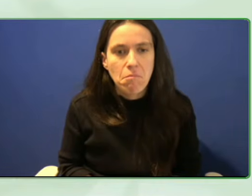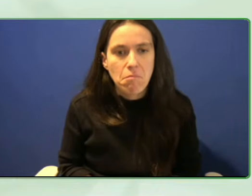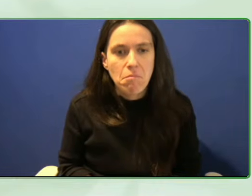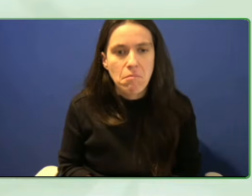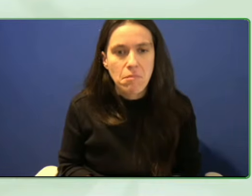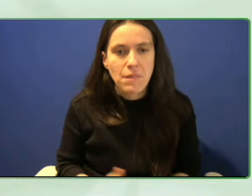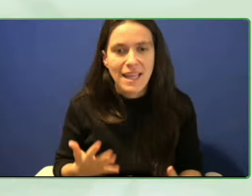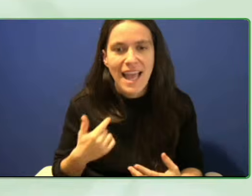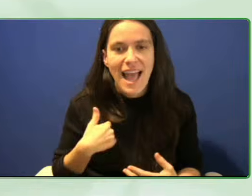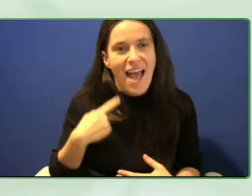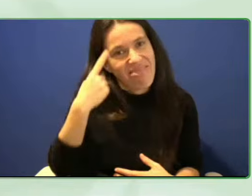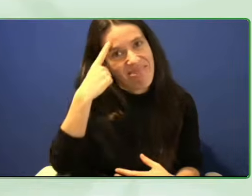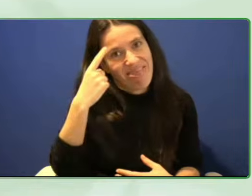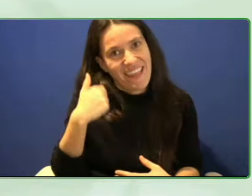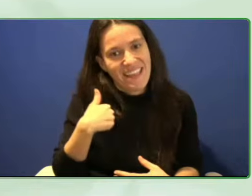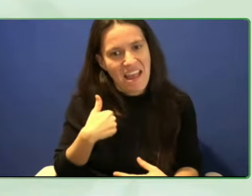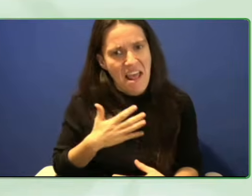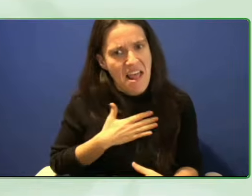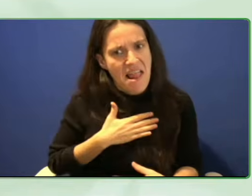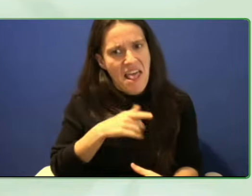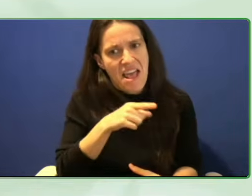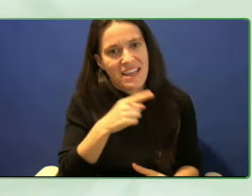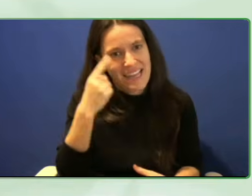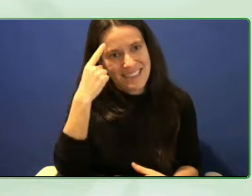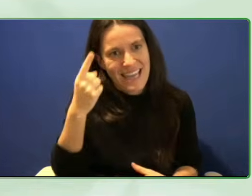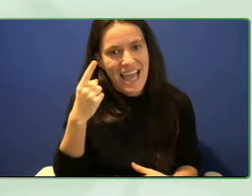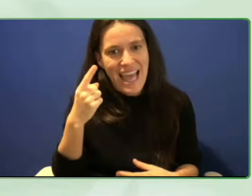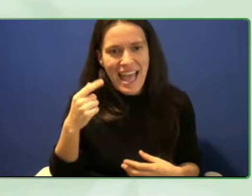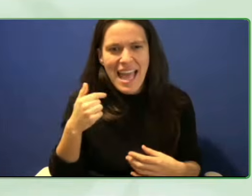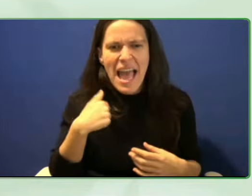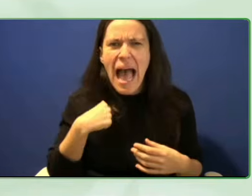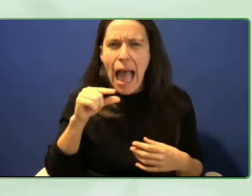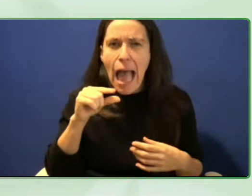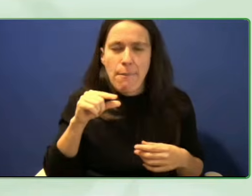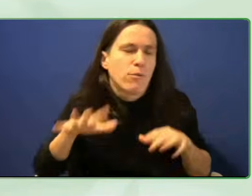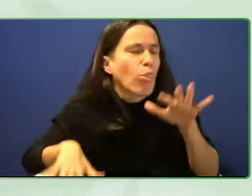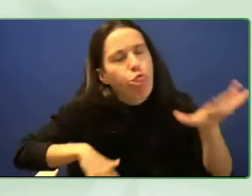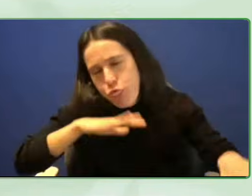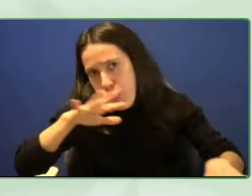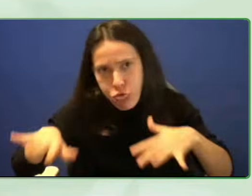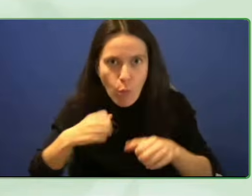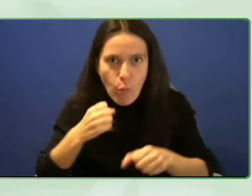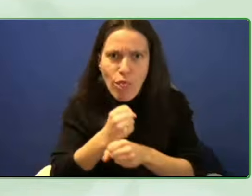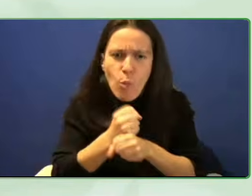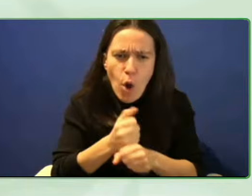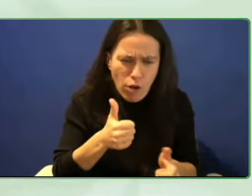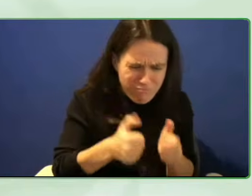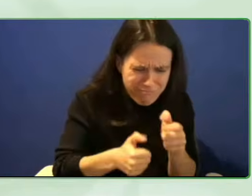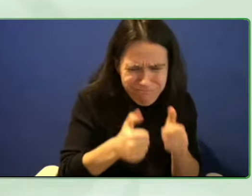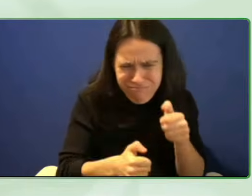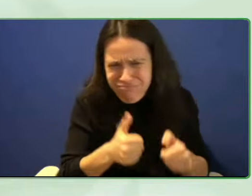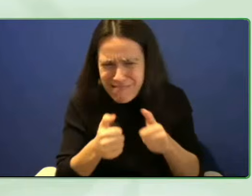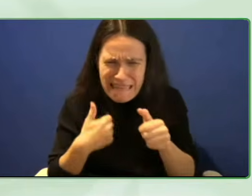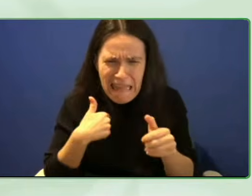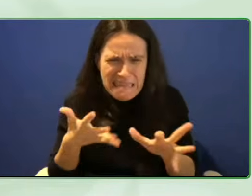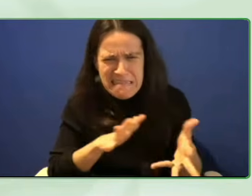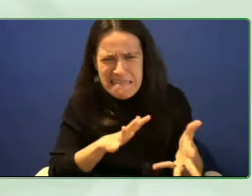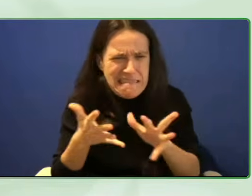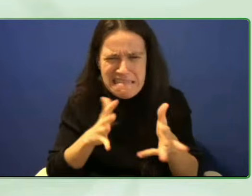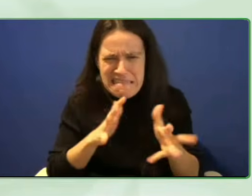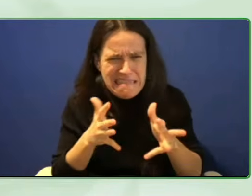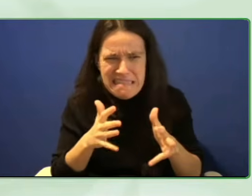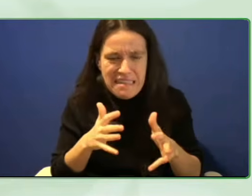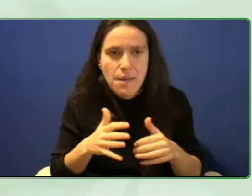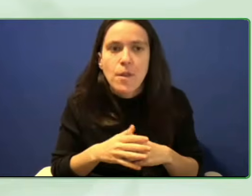because I'm pretty clumsy, so poor motor control and so on.